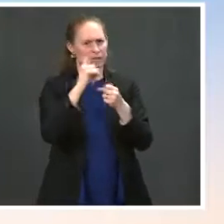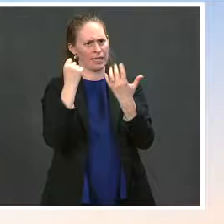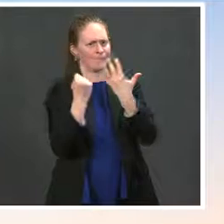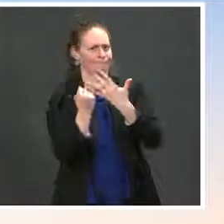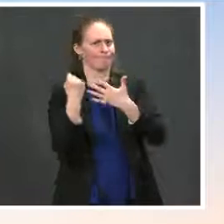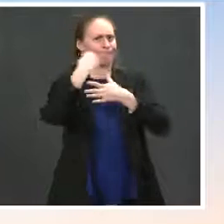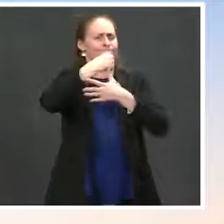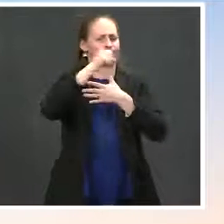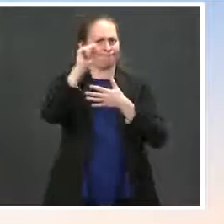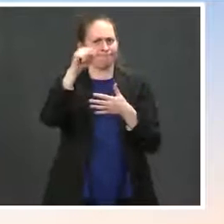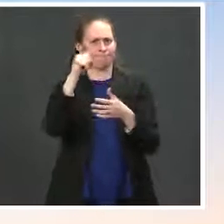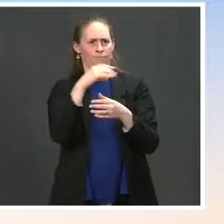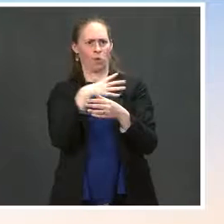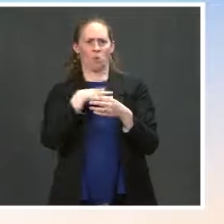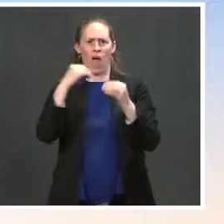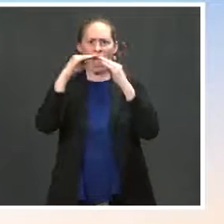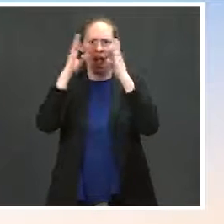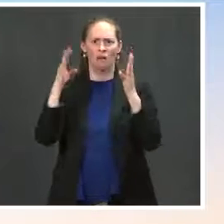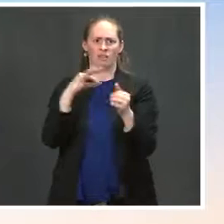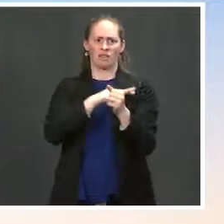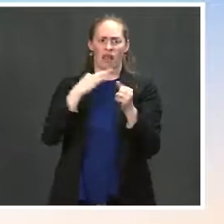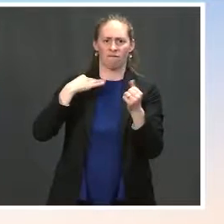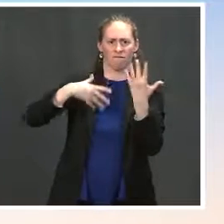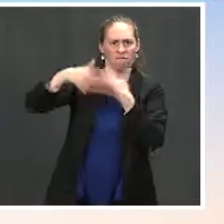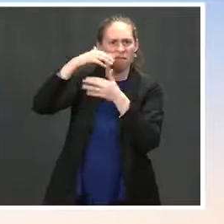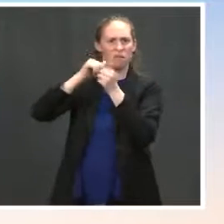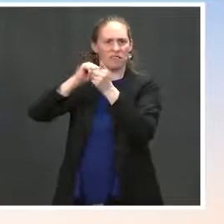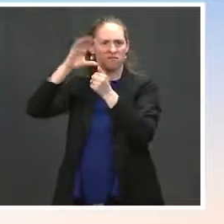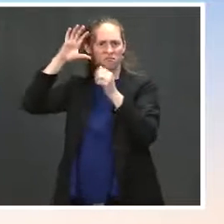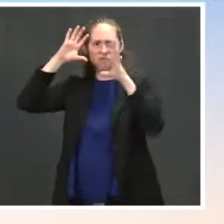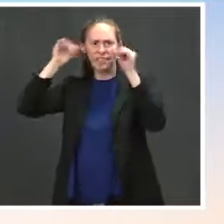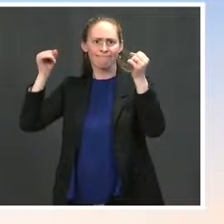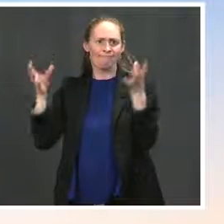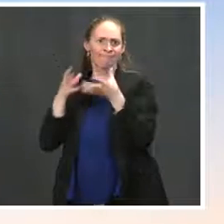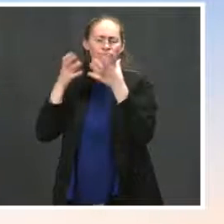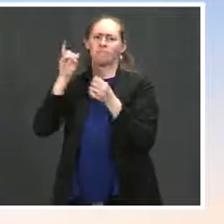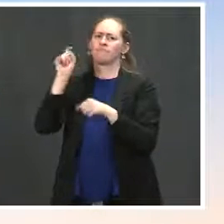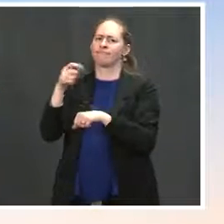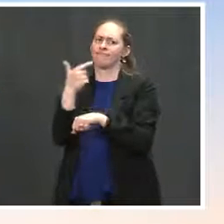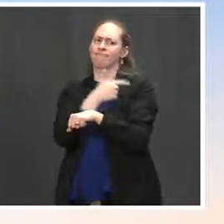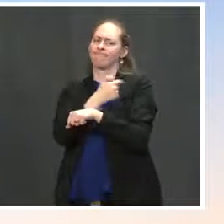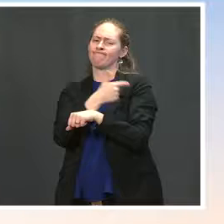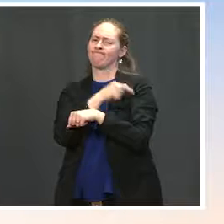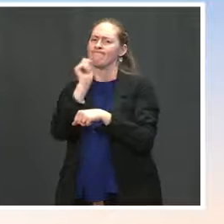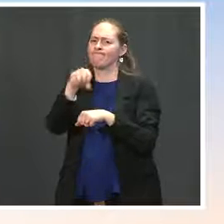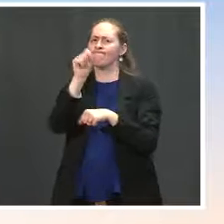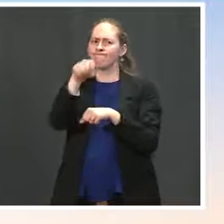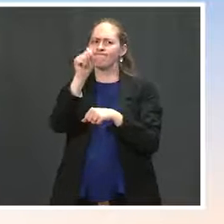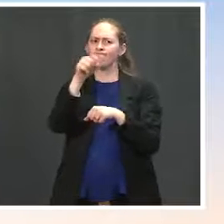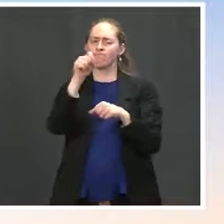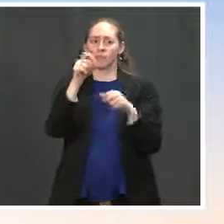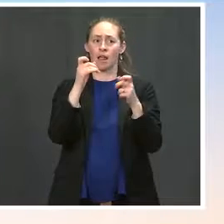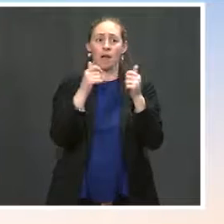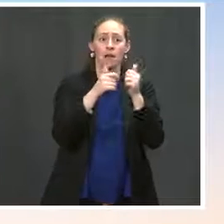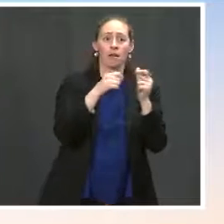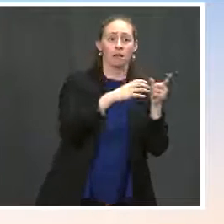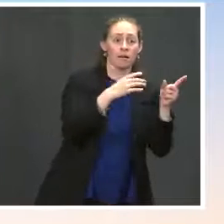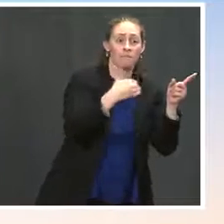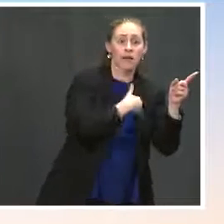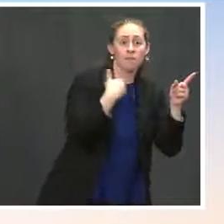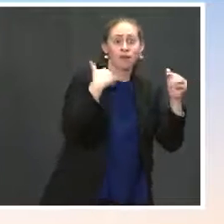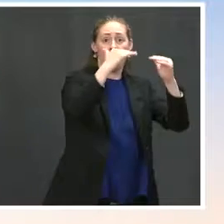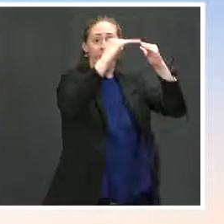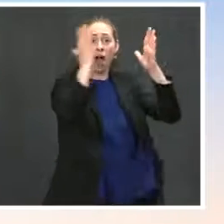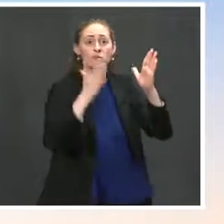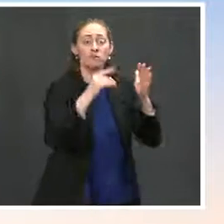staff, especially those who have close contact with the president, are vaccinated. But every member of the White House staff, as you well know from covering